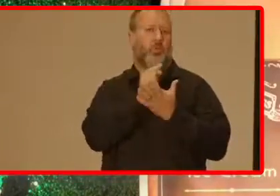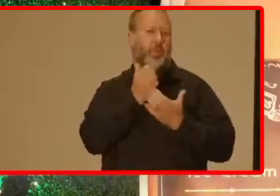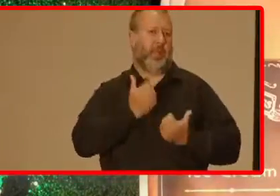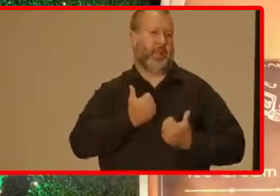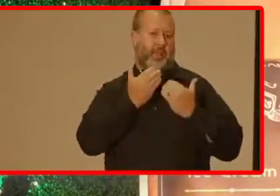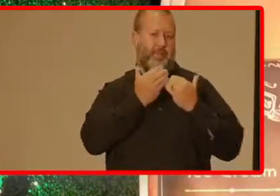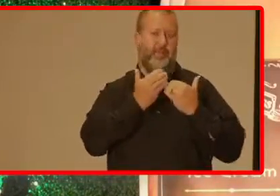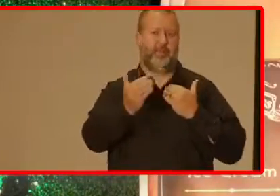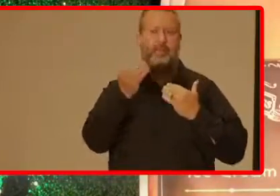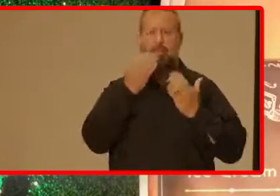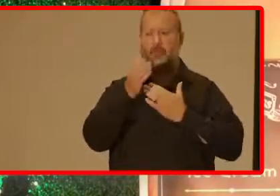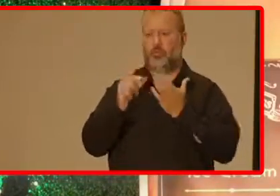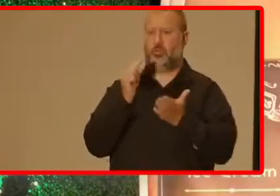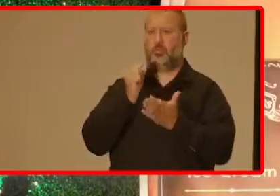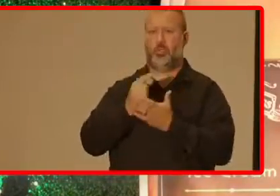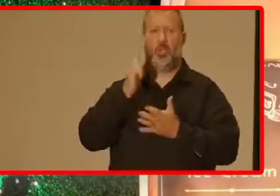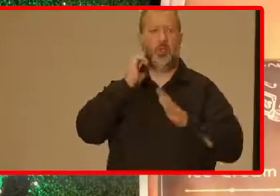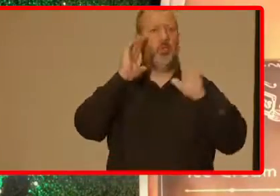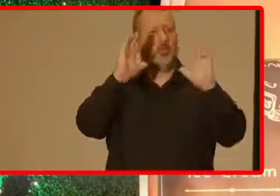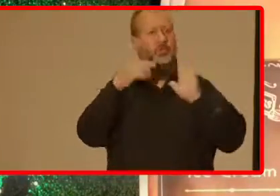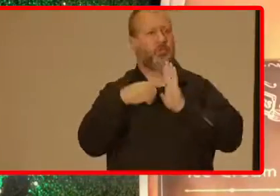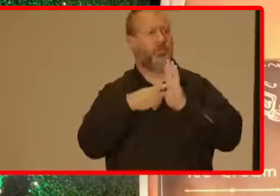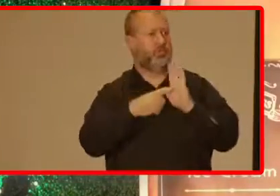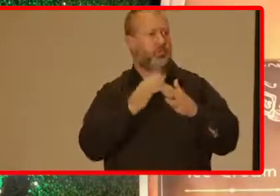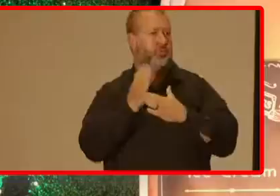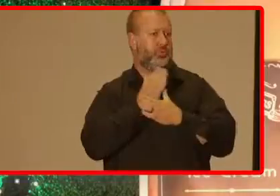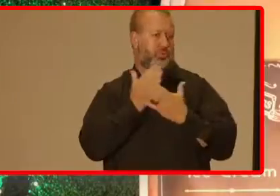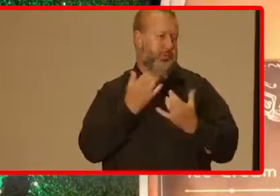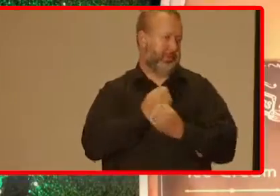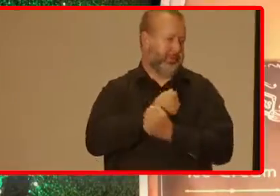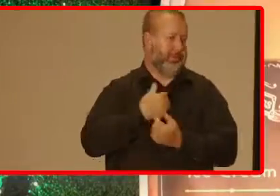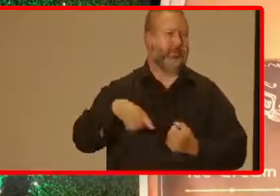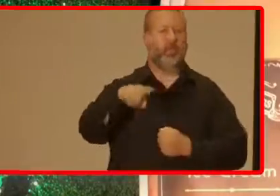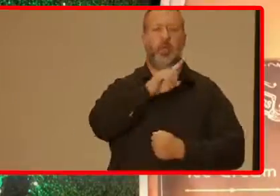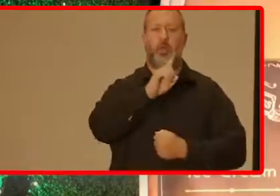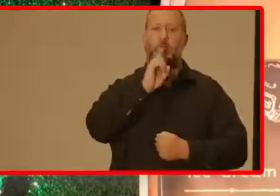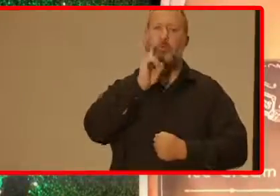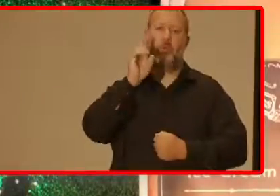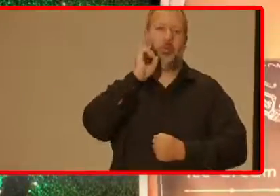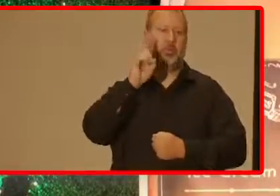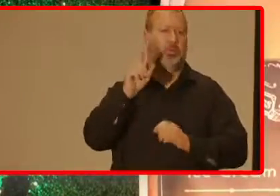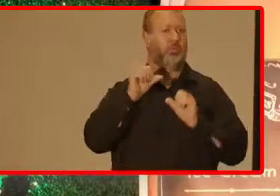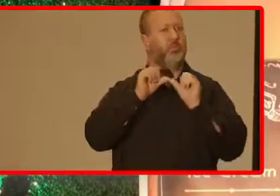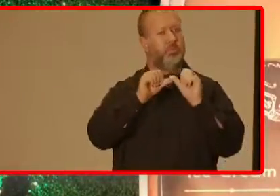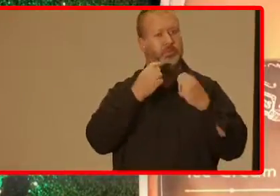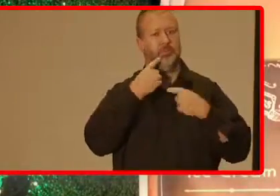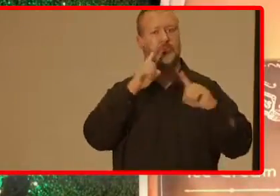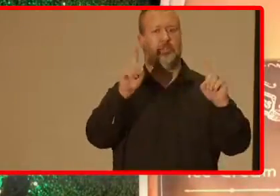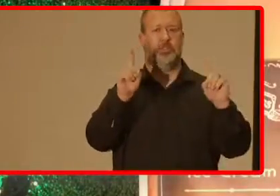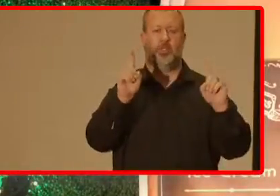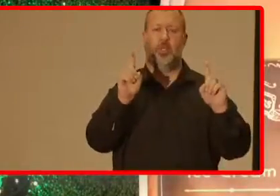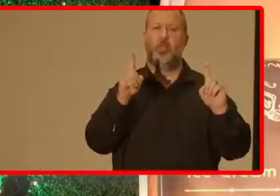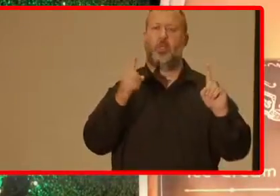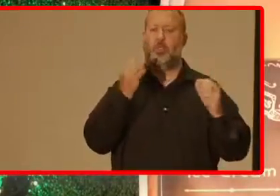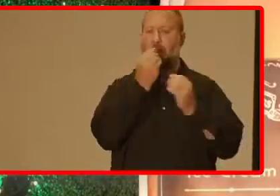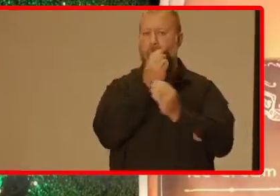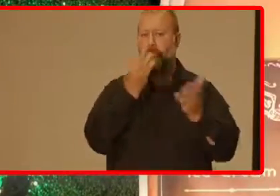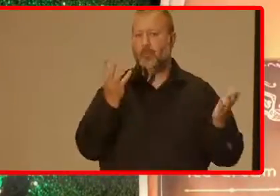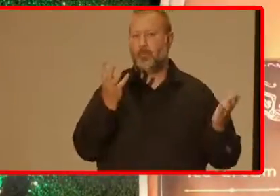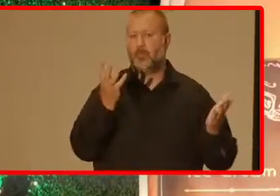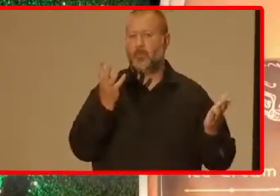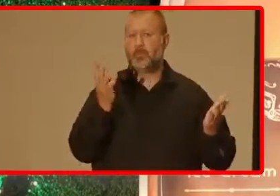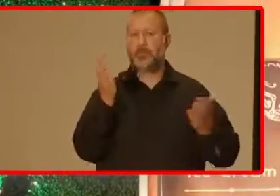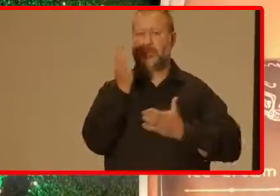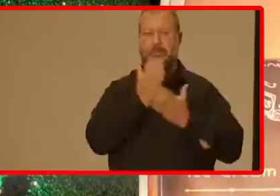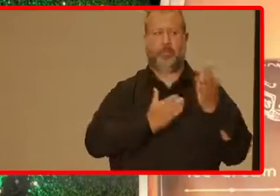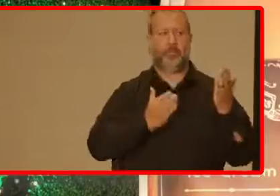life, and hear about these wonderful examples that were shared today, is what we're gonna stand to achieve. I can tell you, as